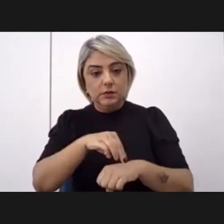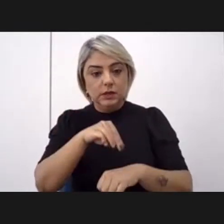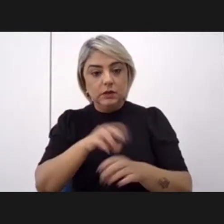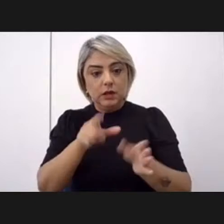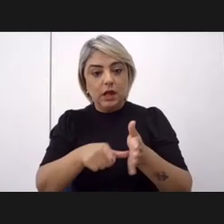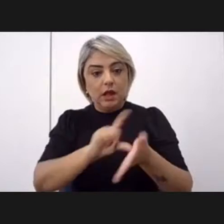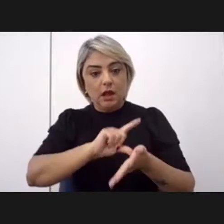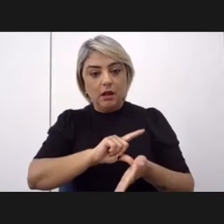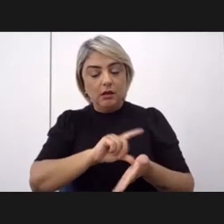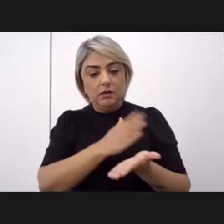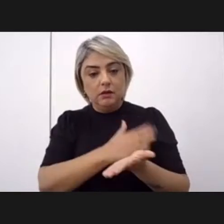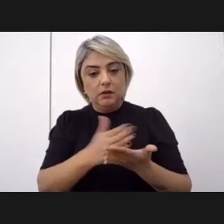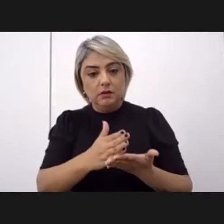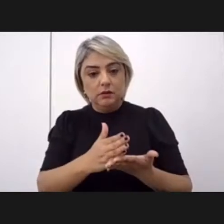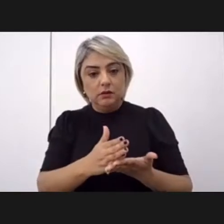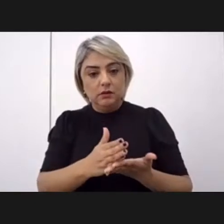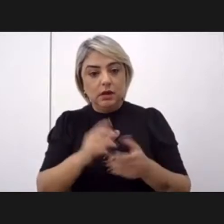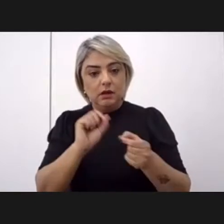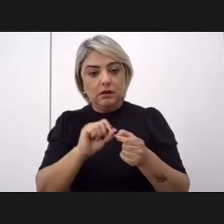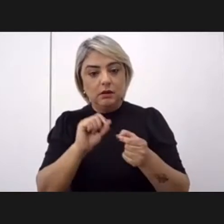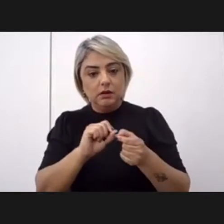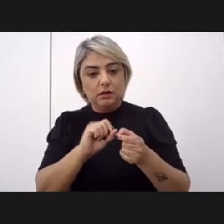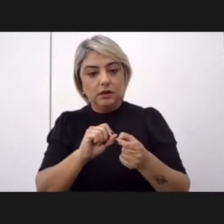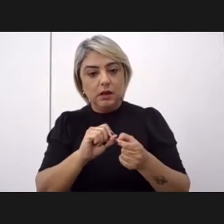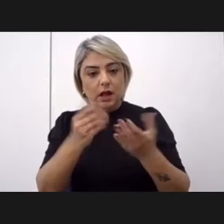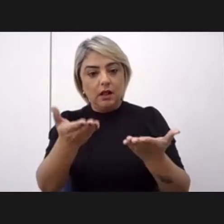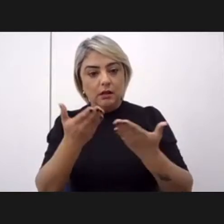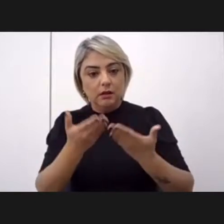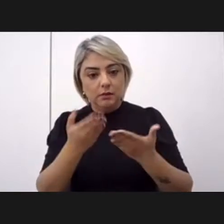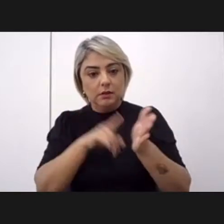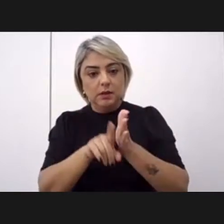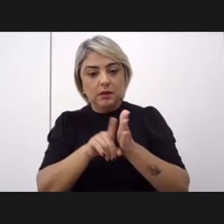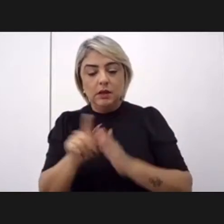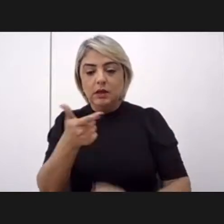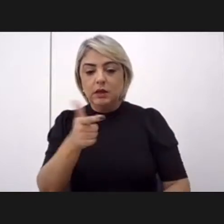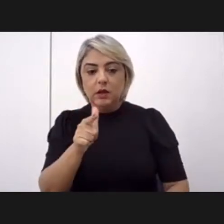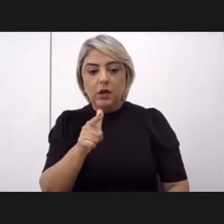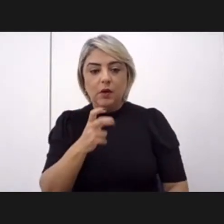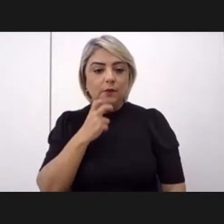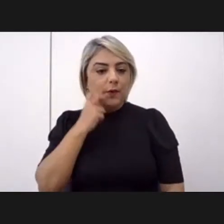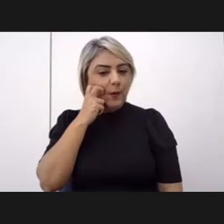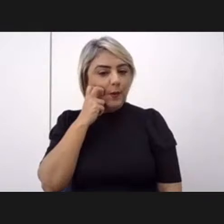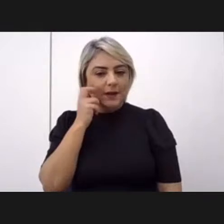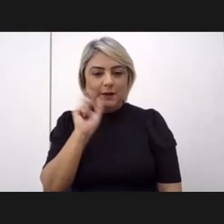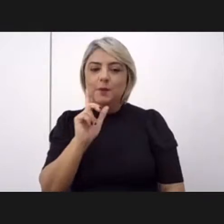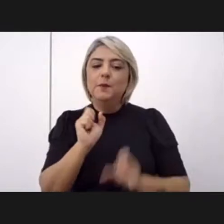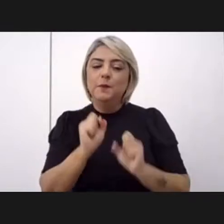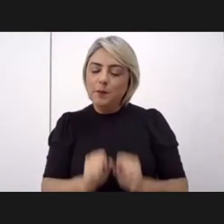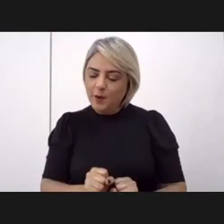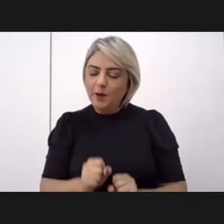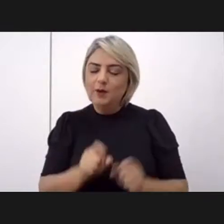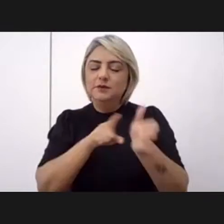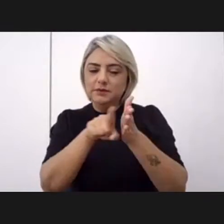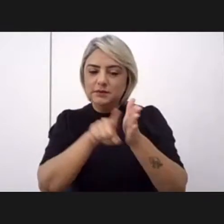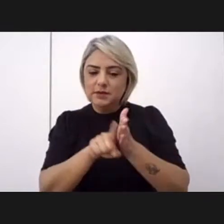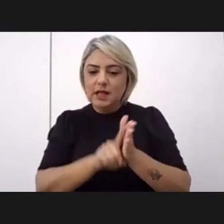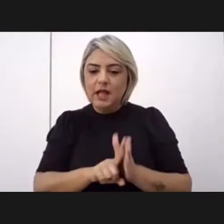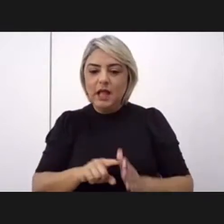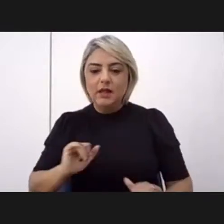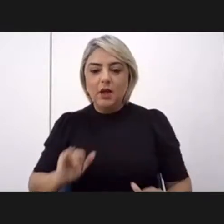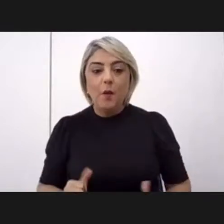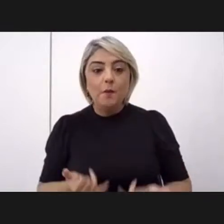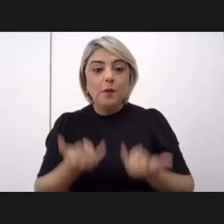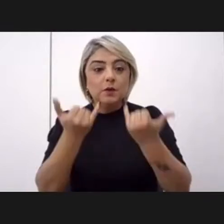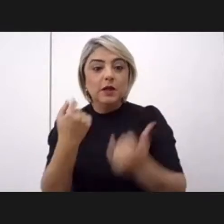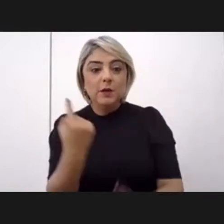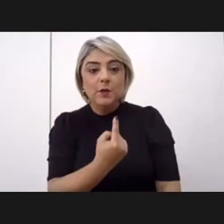the questions. So don't be shy, ask your questions. This is a very rich and important opportunity to have all